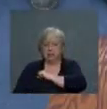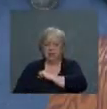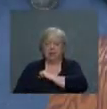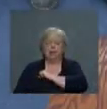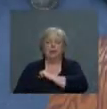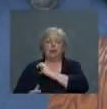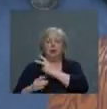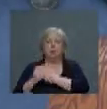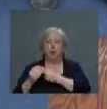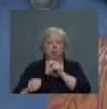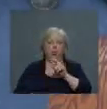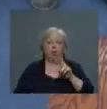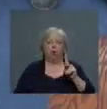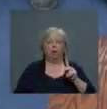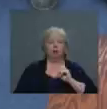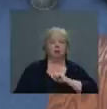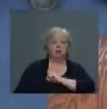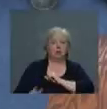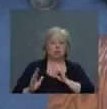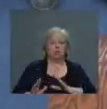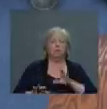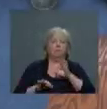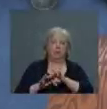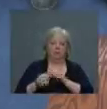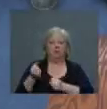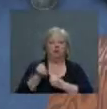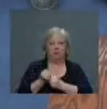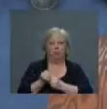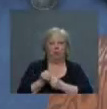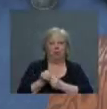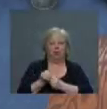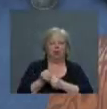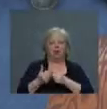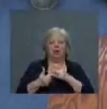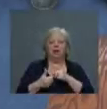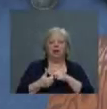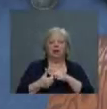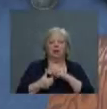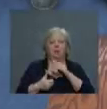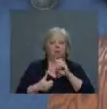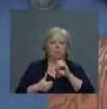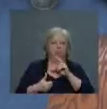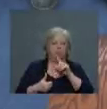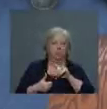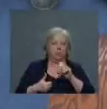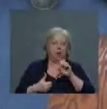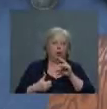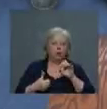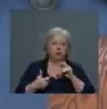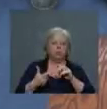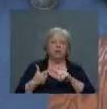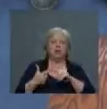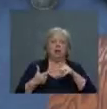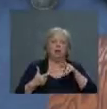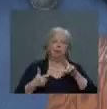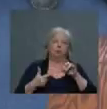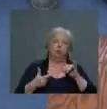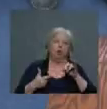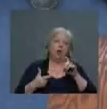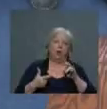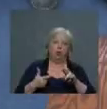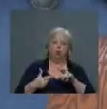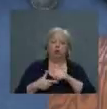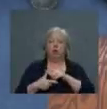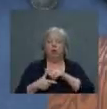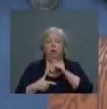both Arkansas senators voted in favor of it. Senator Bozeman and Senator Pryor.